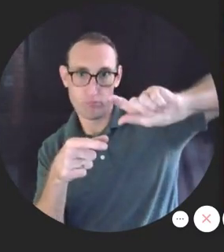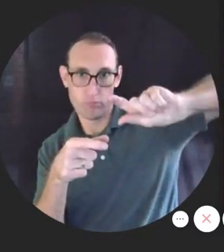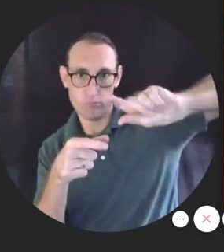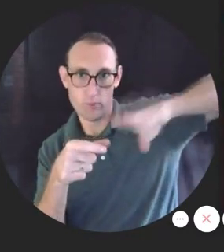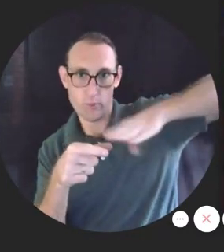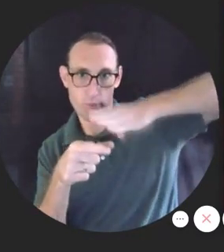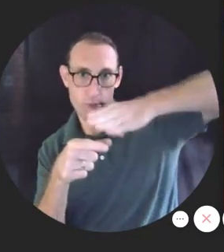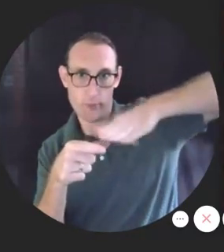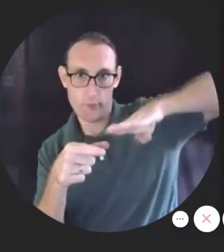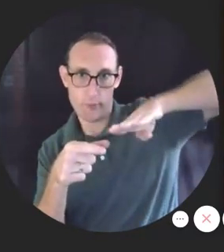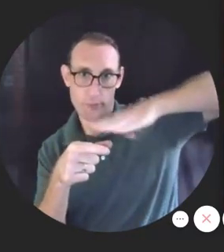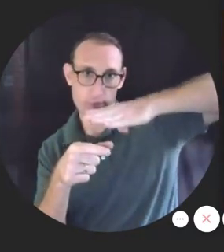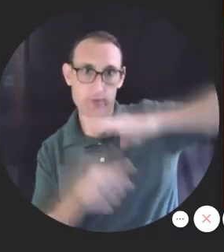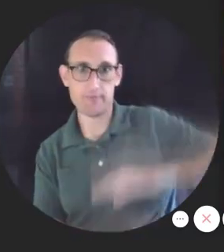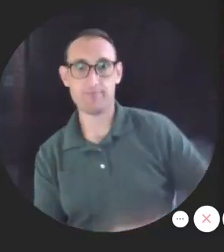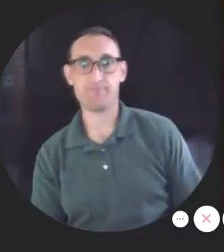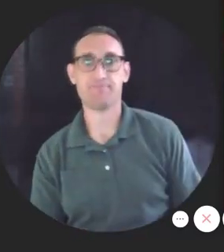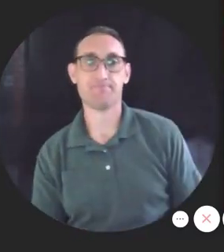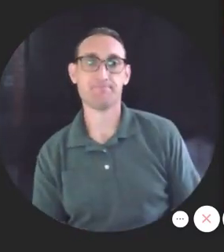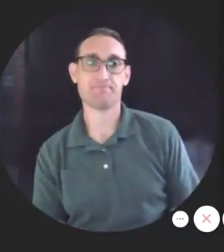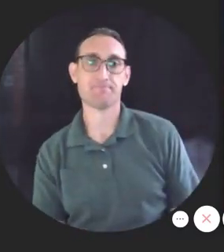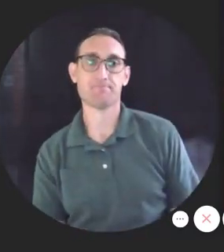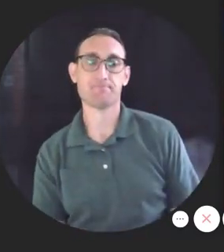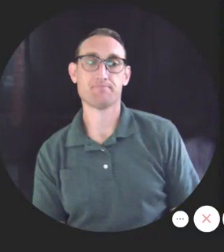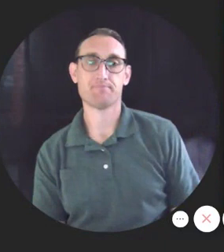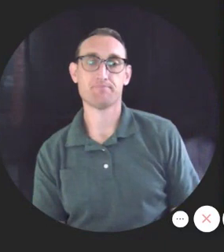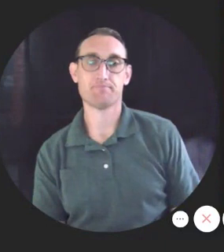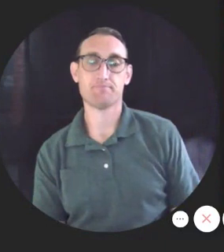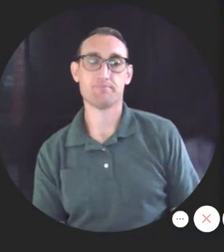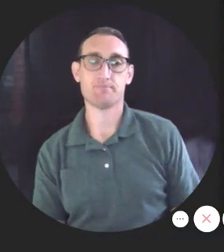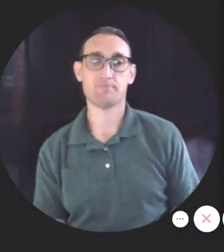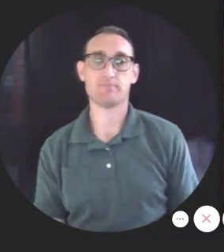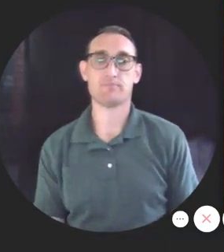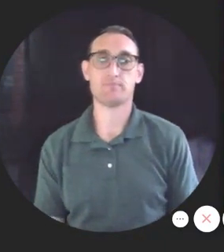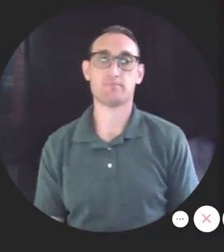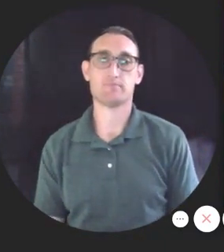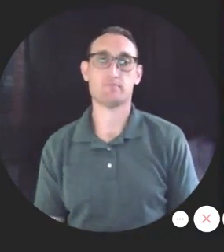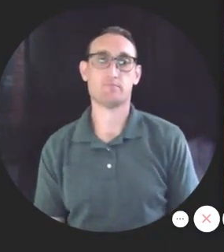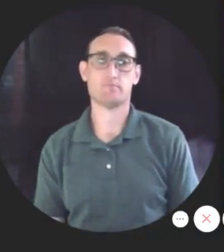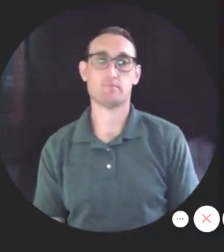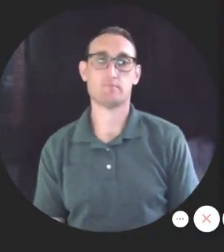down in the middle and see what happens. Here we go.